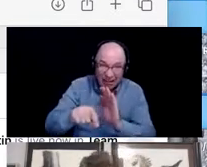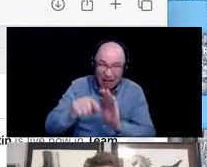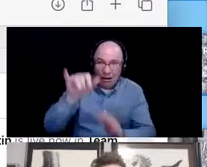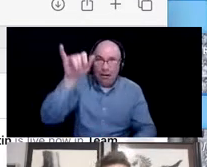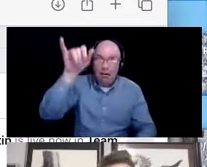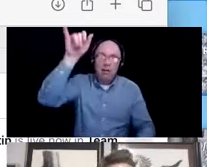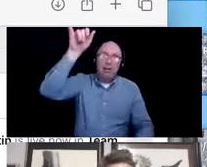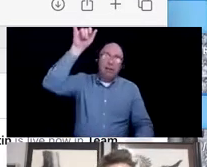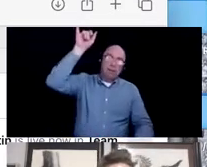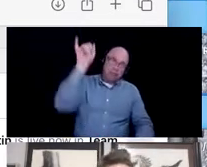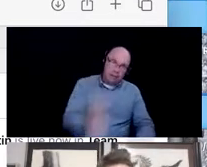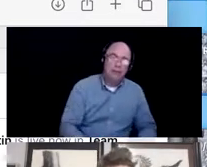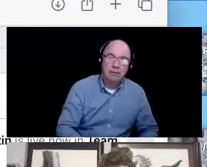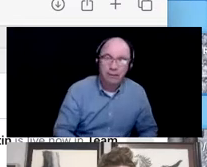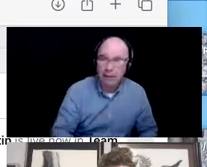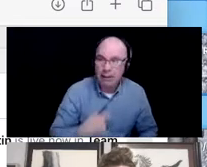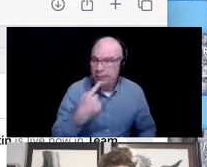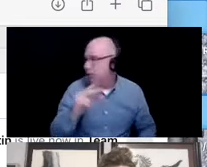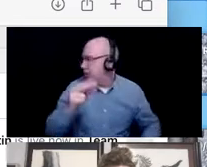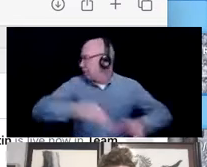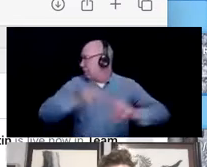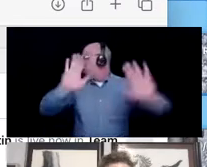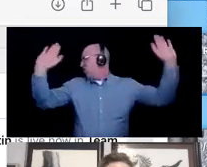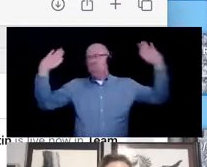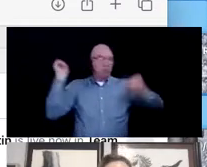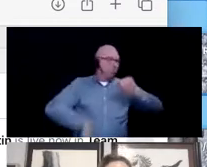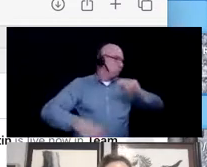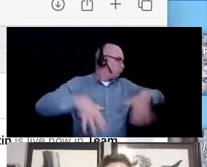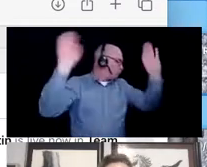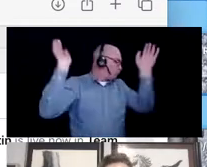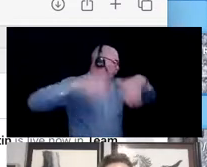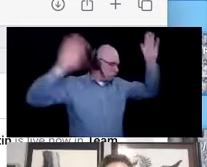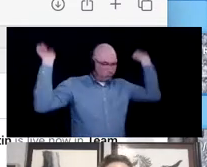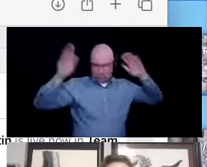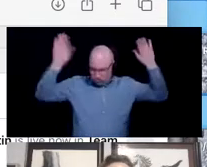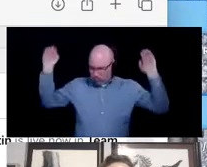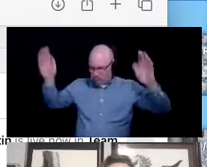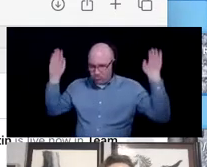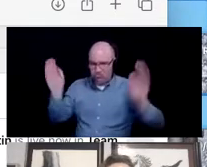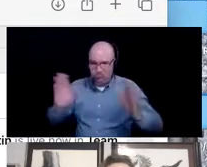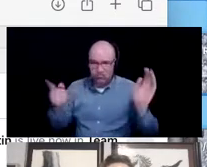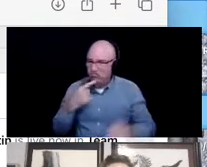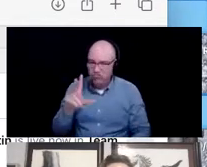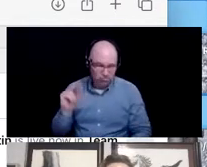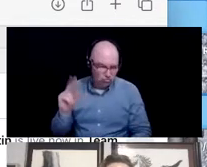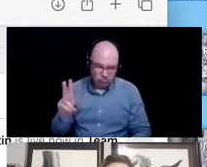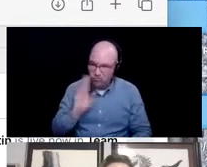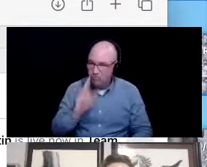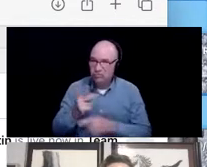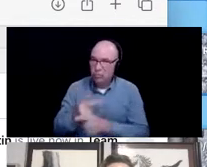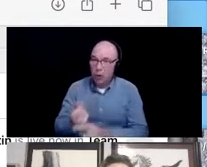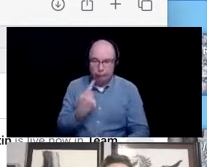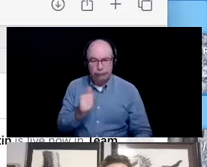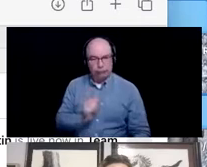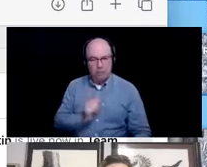so it's one of the reasons that I said, I quit. I can't do this. I threw up my hands and I said, I'll take the products forever, but